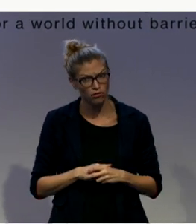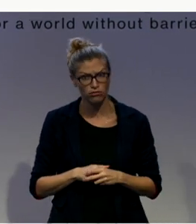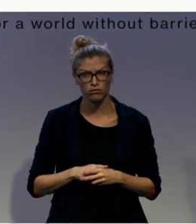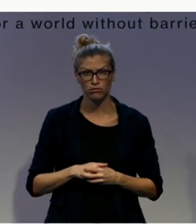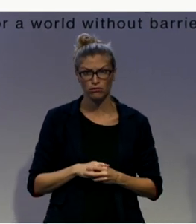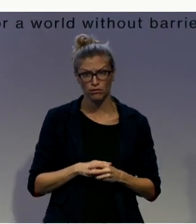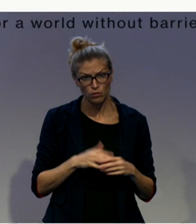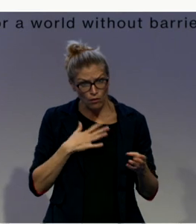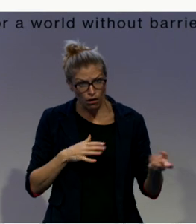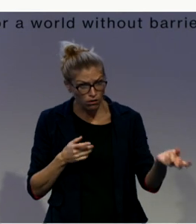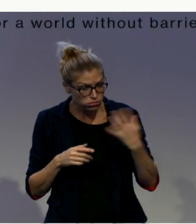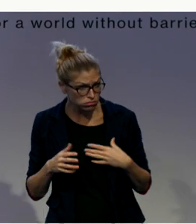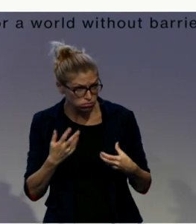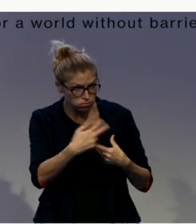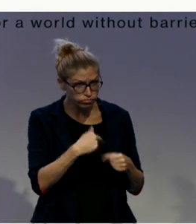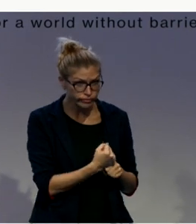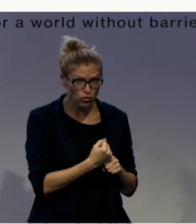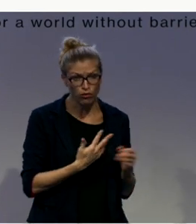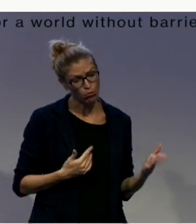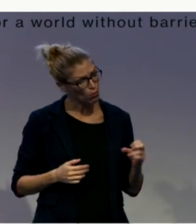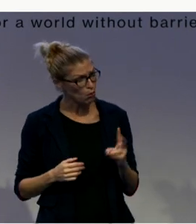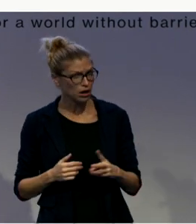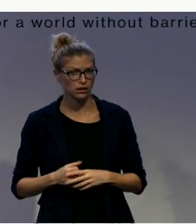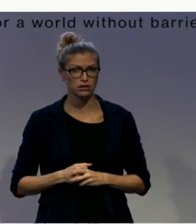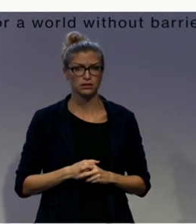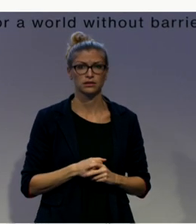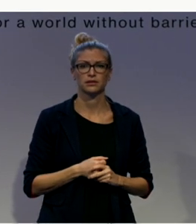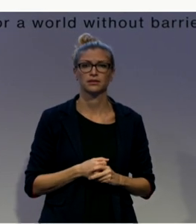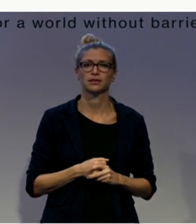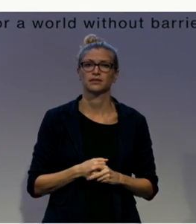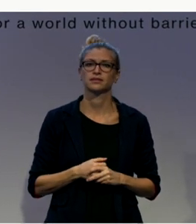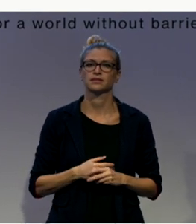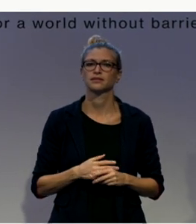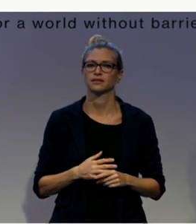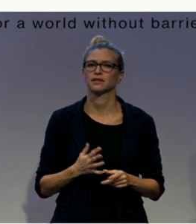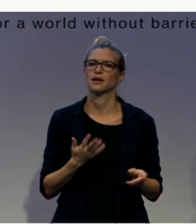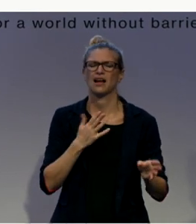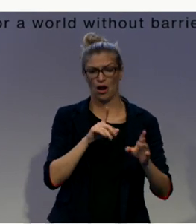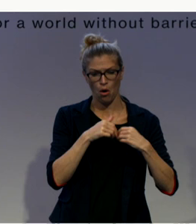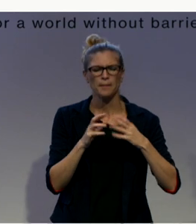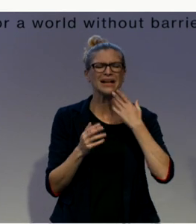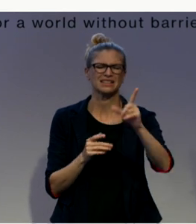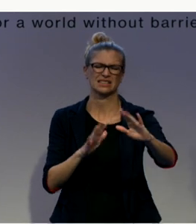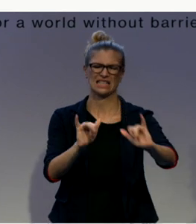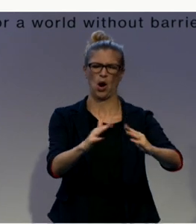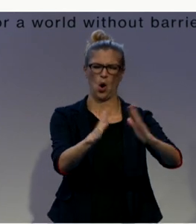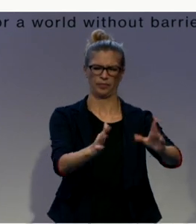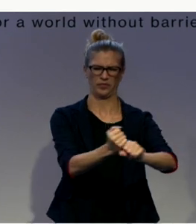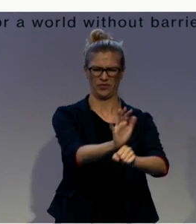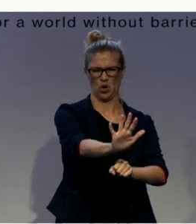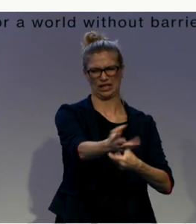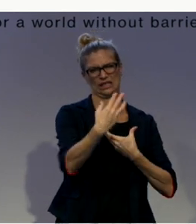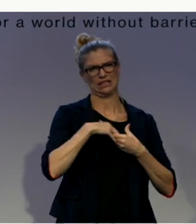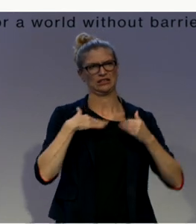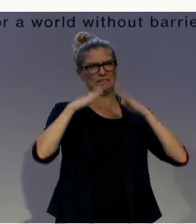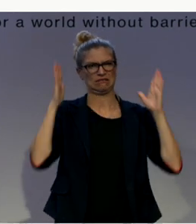okay? And they say, they tell you, okay, but let them stay at home. You know, when somebody from,